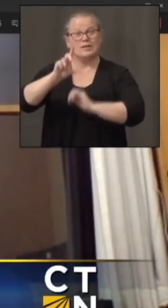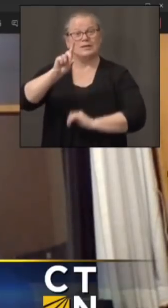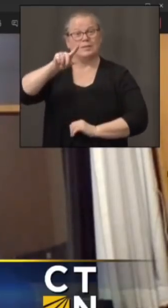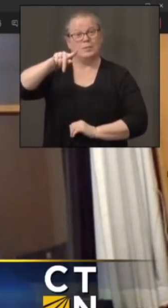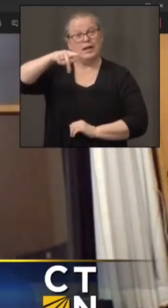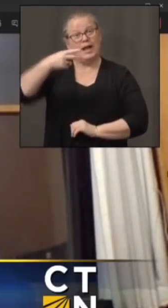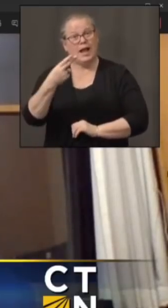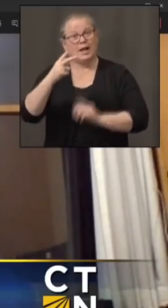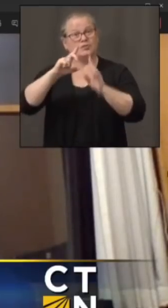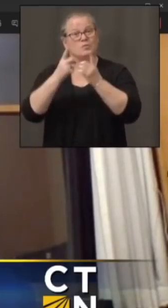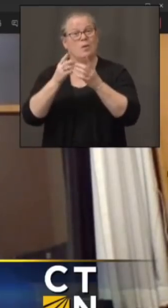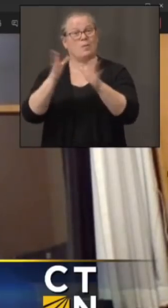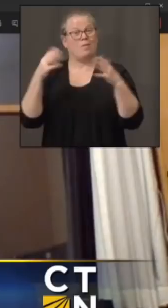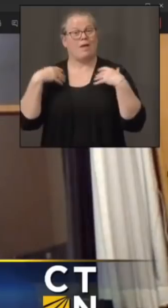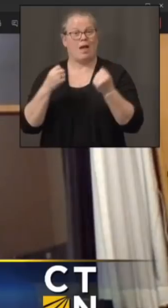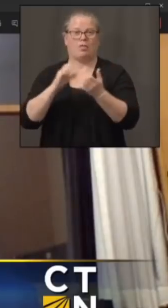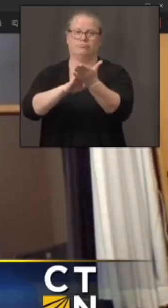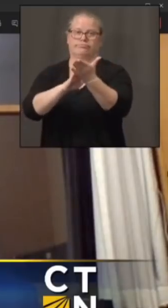great job there.